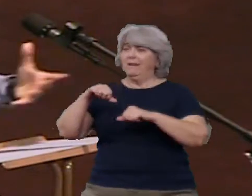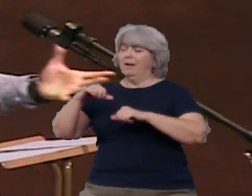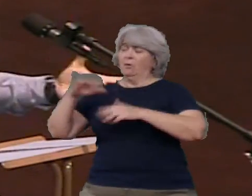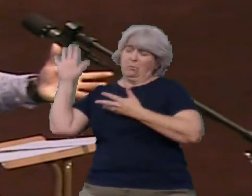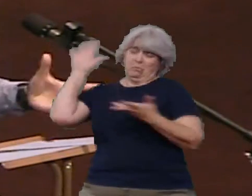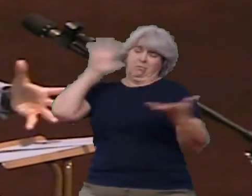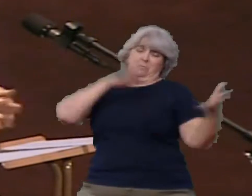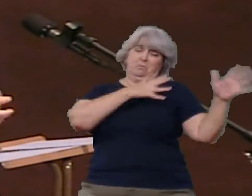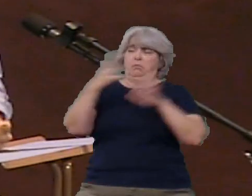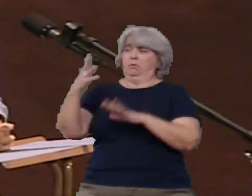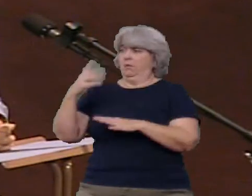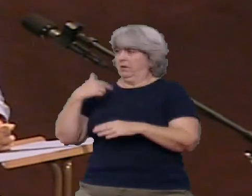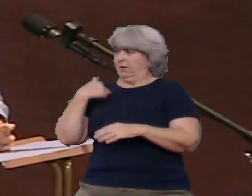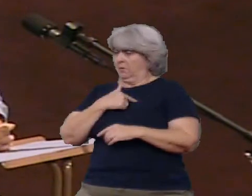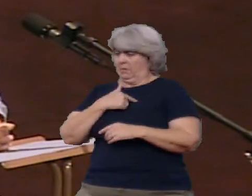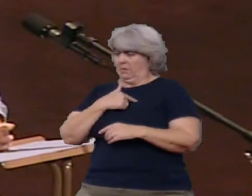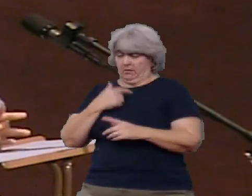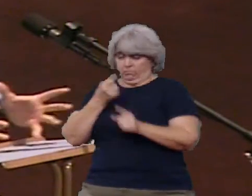those things shake our children,